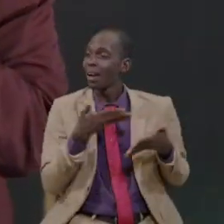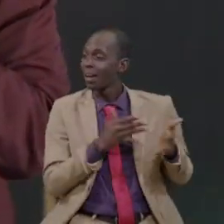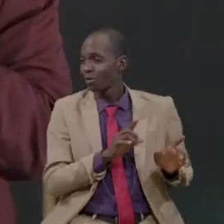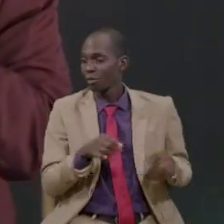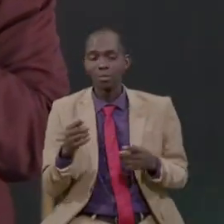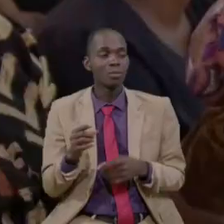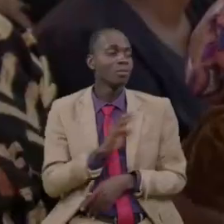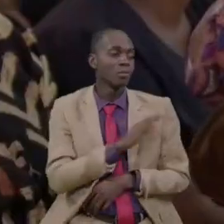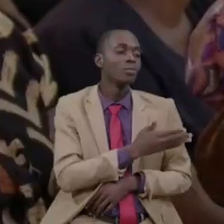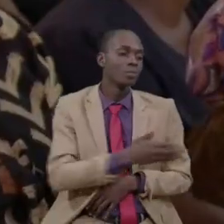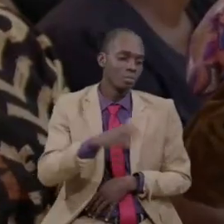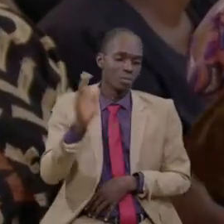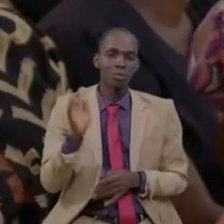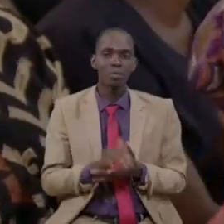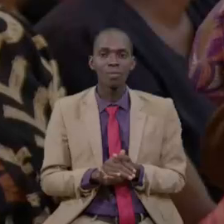they said,